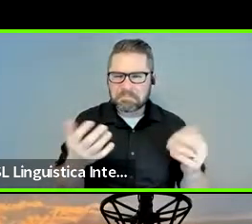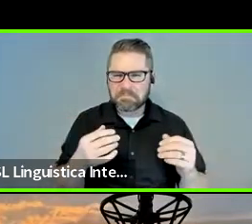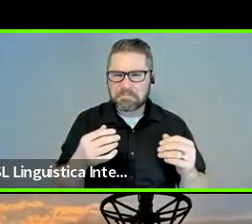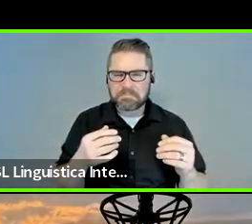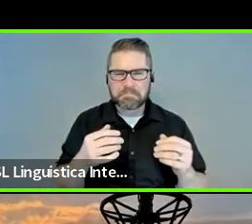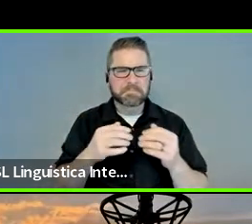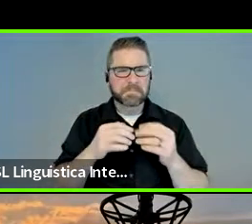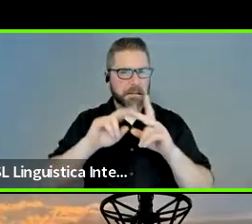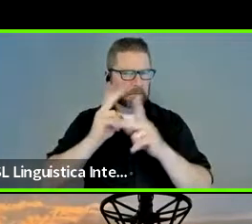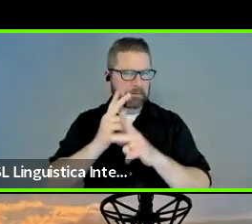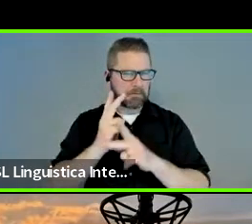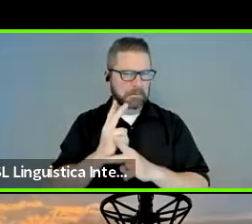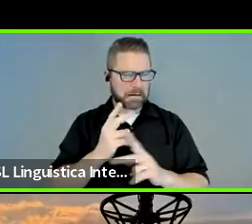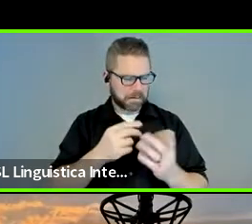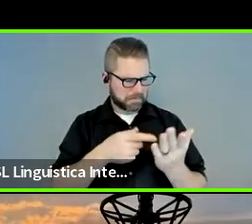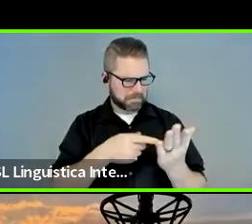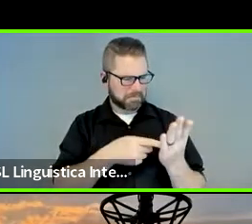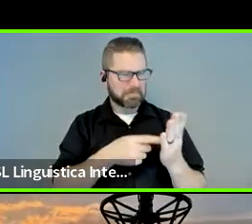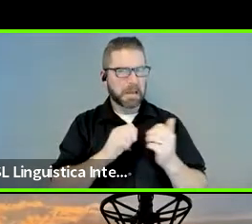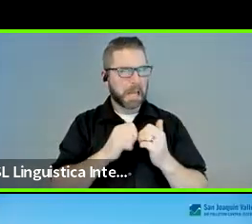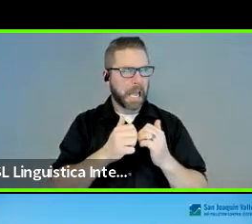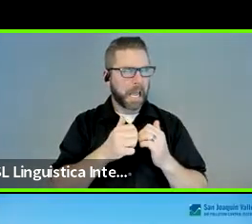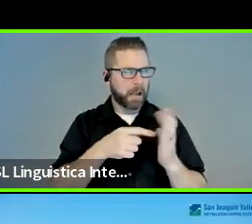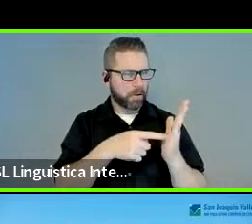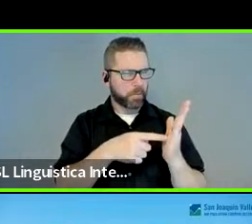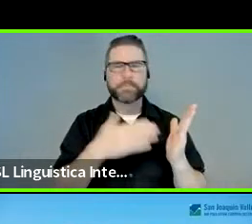calculated. Thank you.